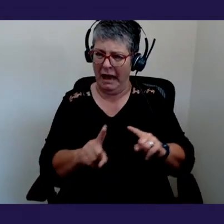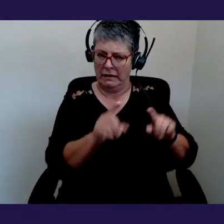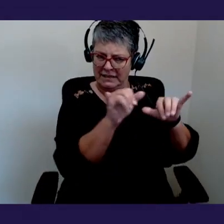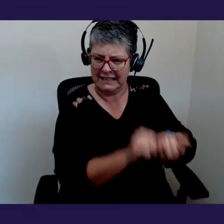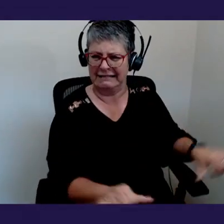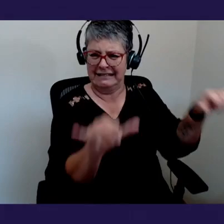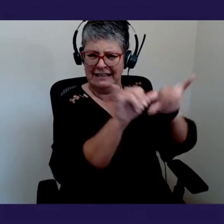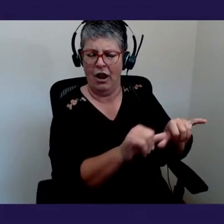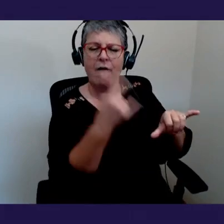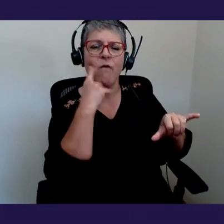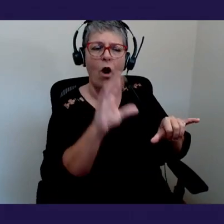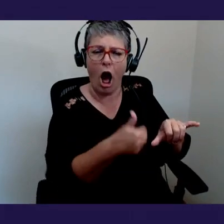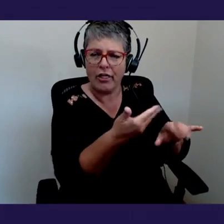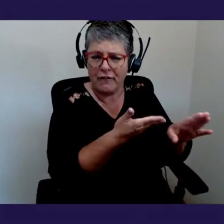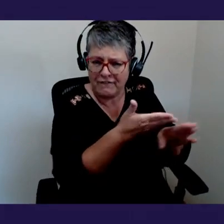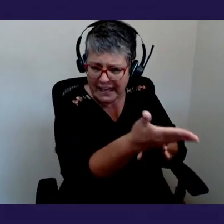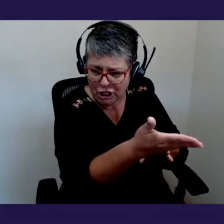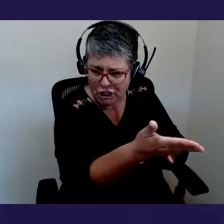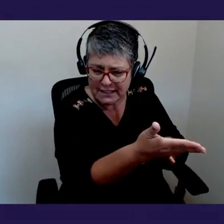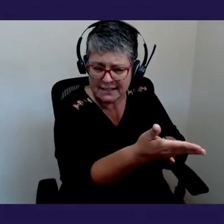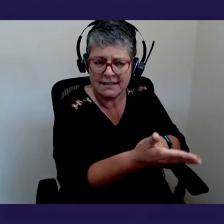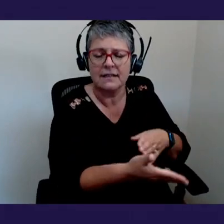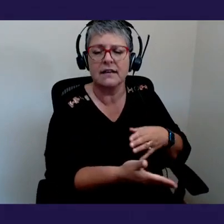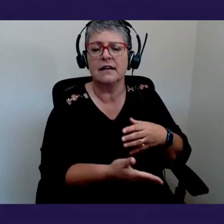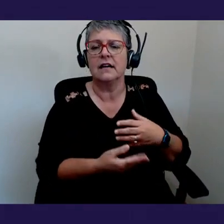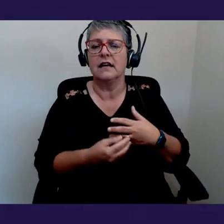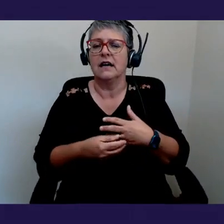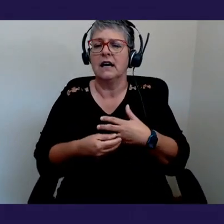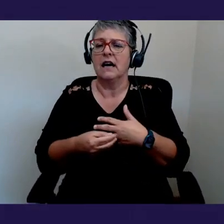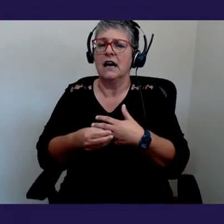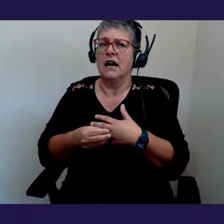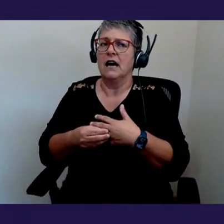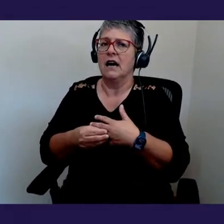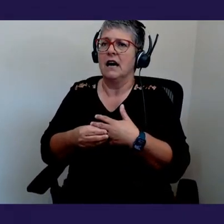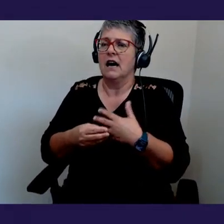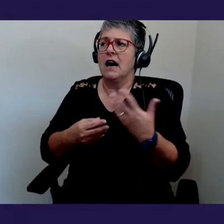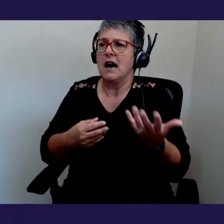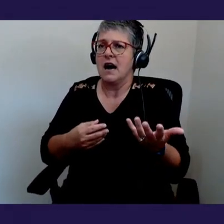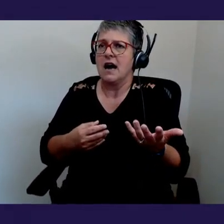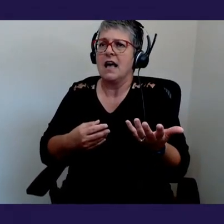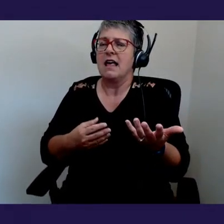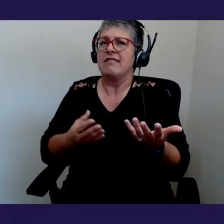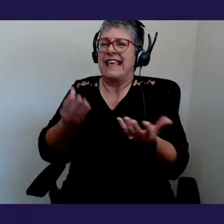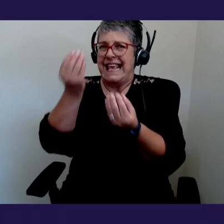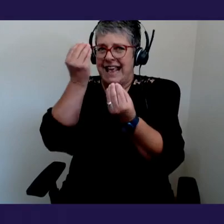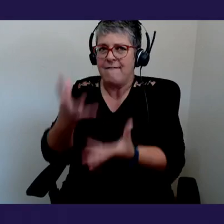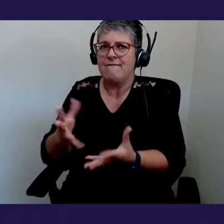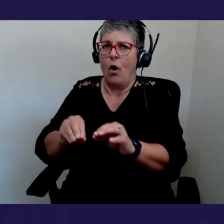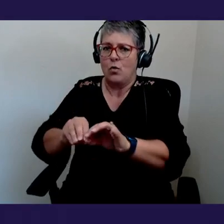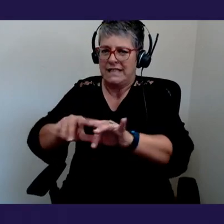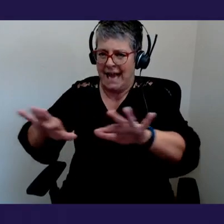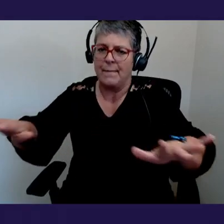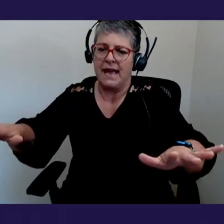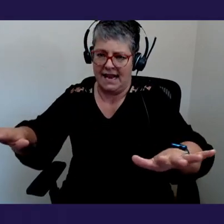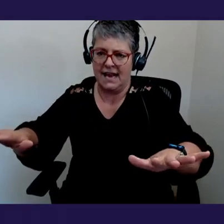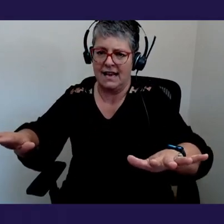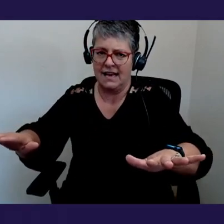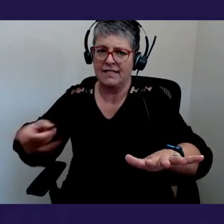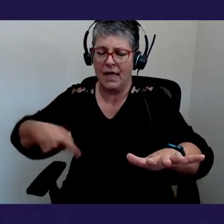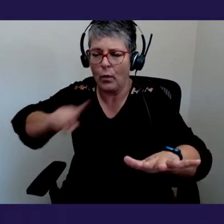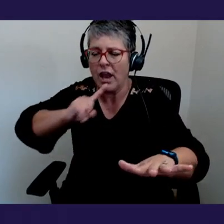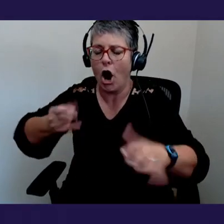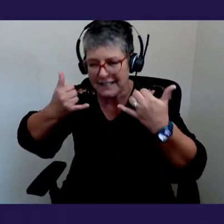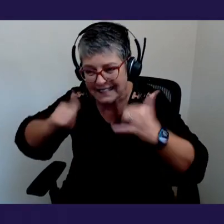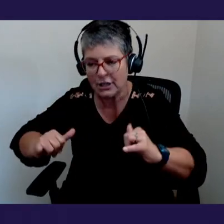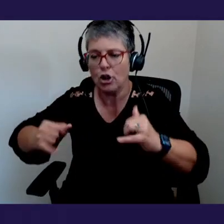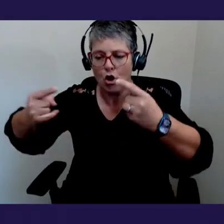like holding a grain of sand represents the entire beach. The infodemic that we all are still grappling with, and